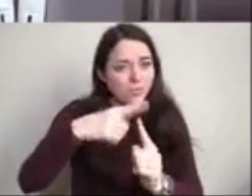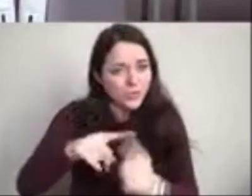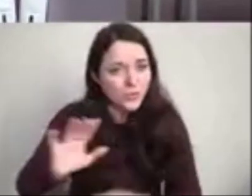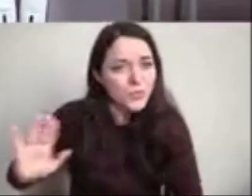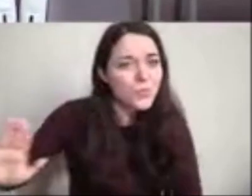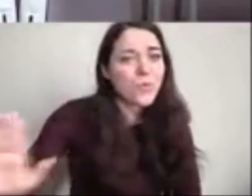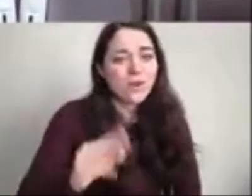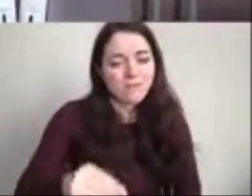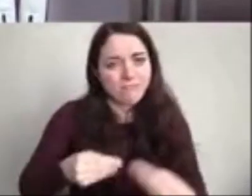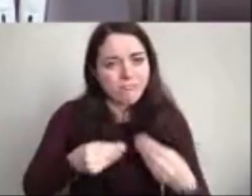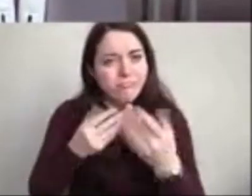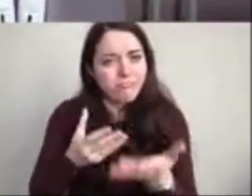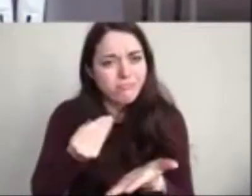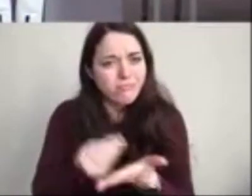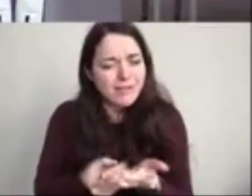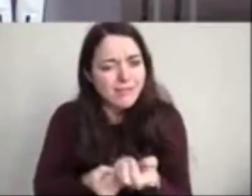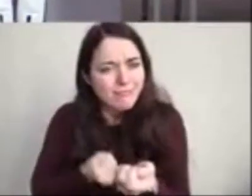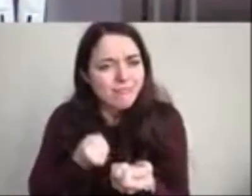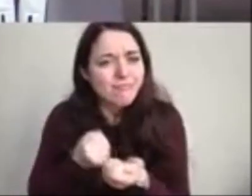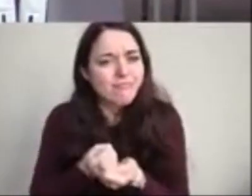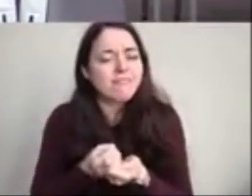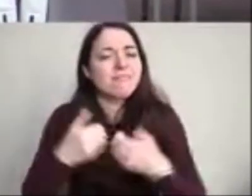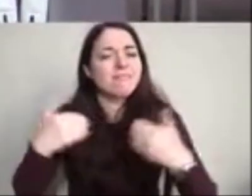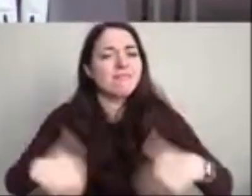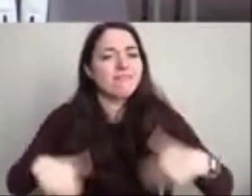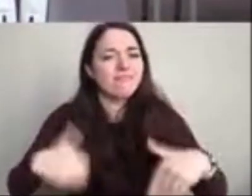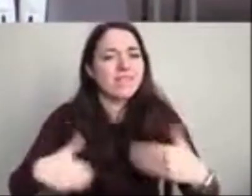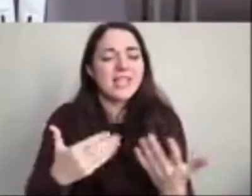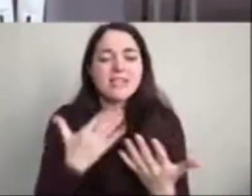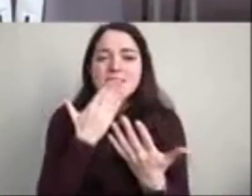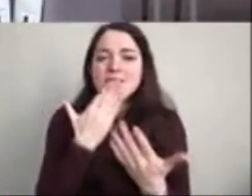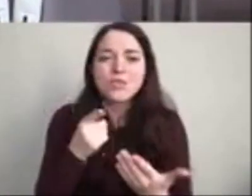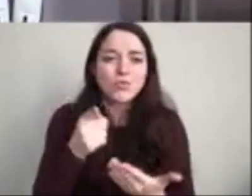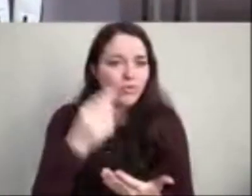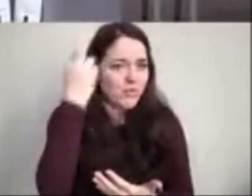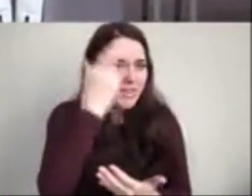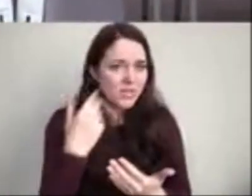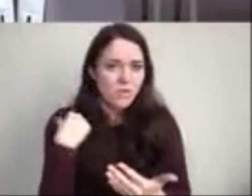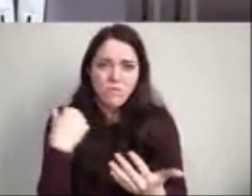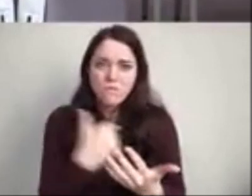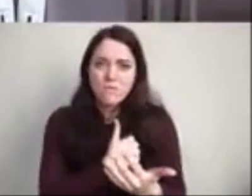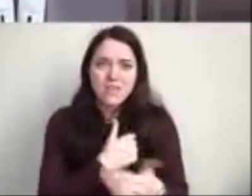you so much for making ministry happen right here at MCC DC.